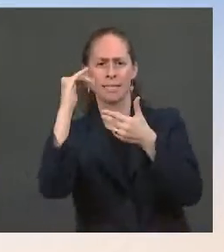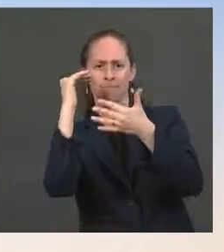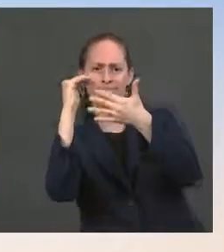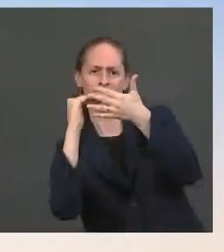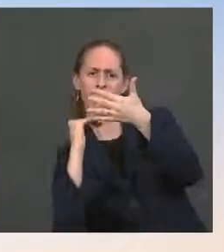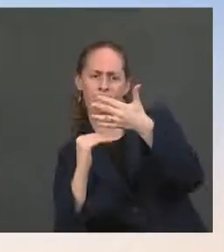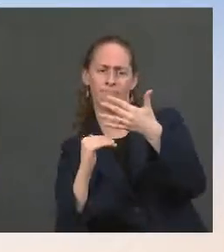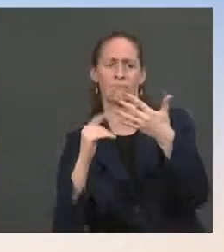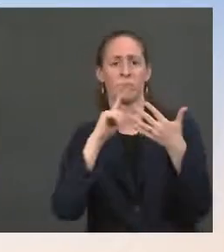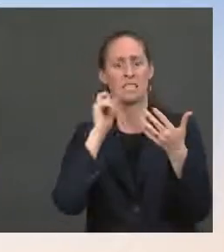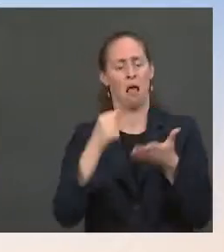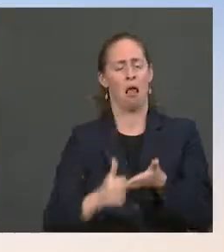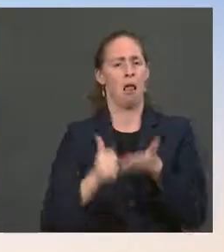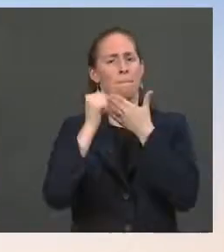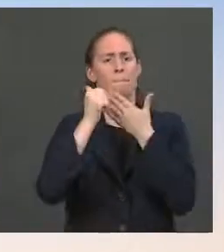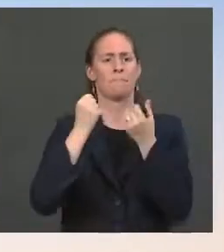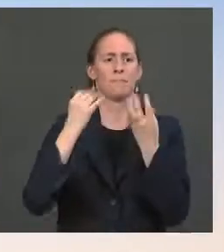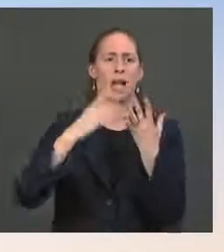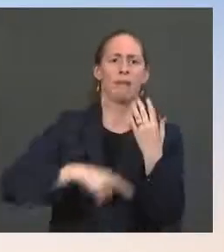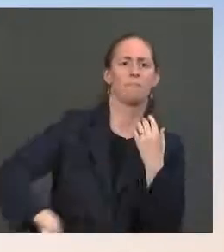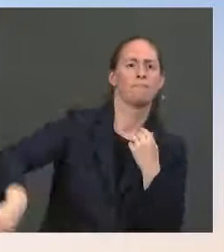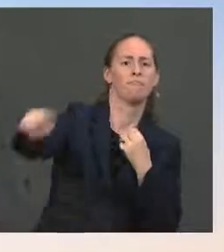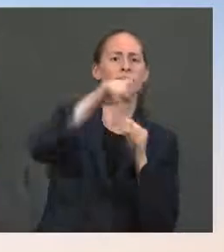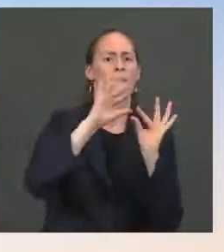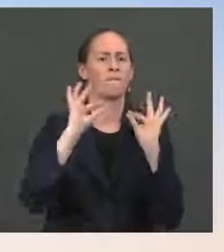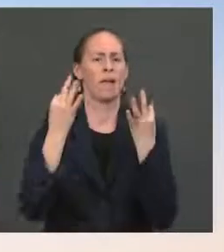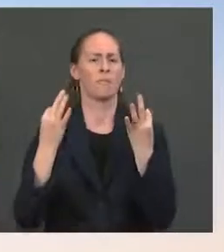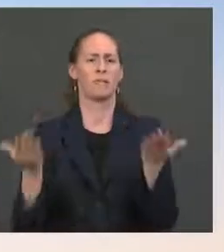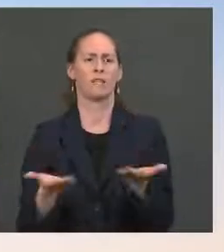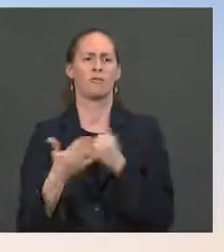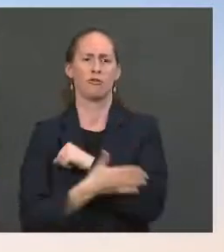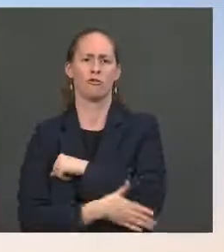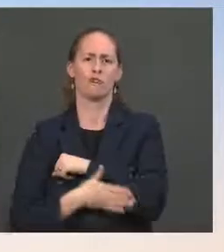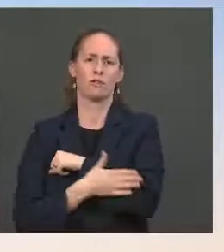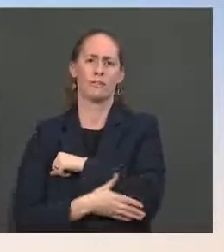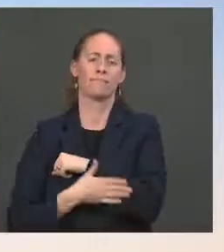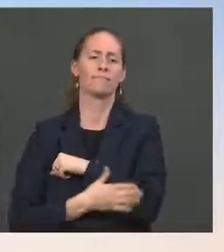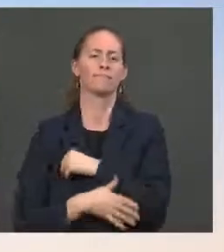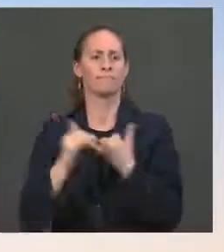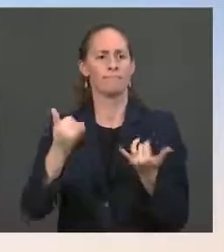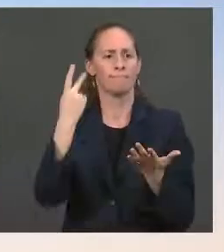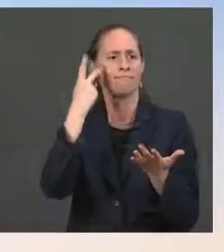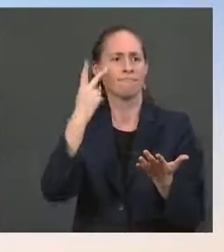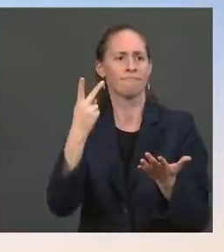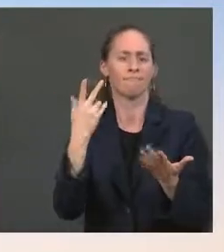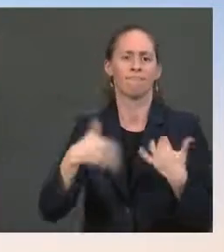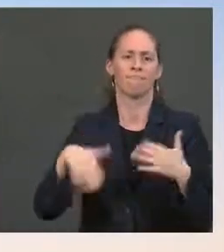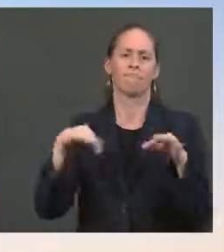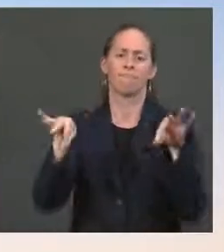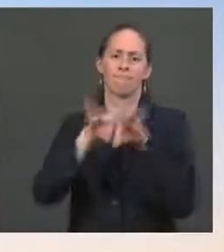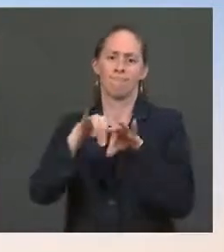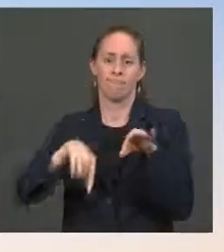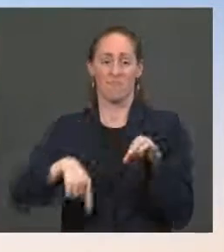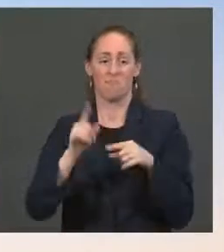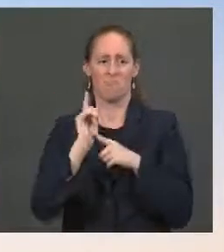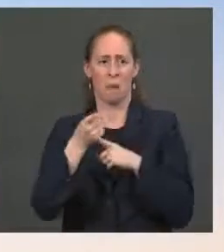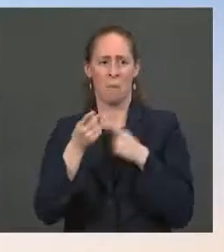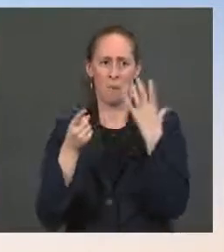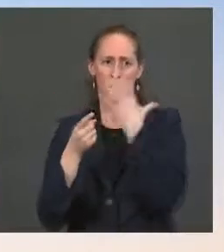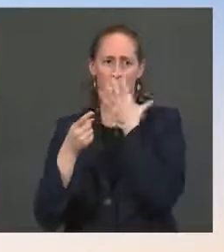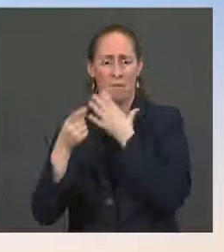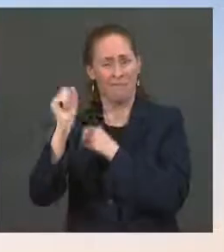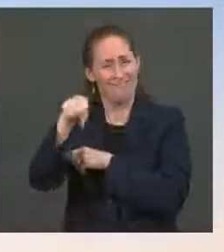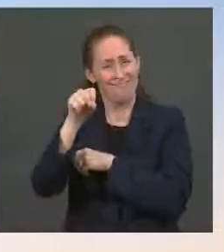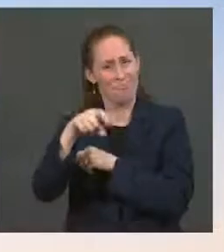things for people across the country. And you're seeing now that this is a recognition of the important moment that this is. But in his view, this